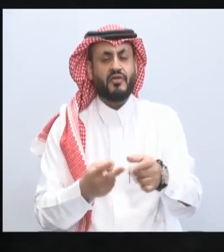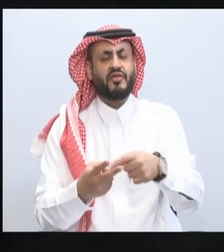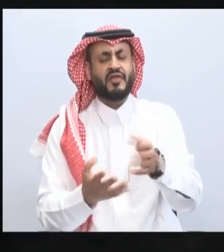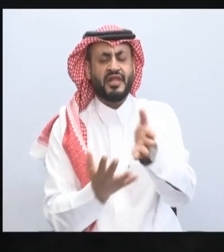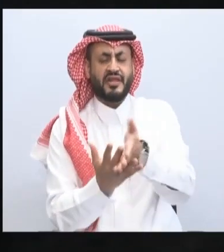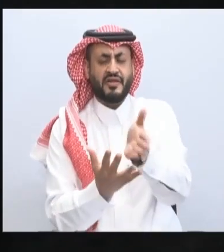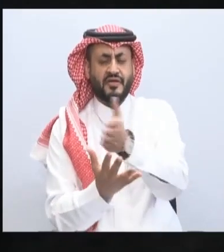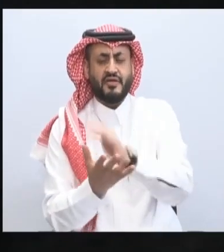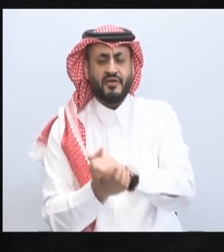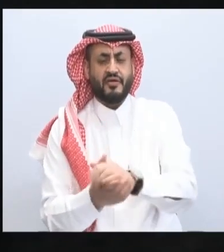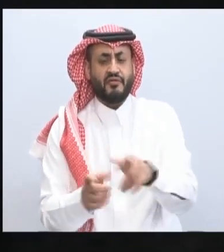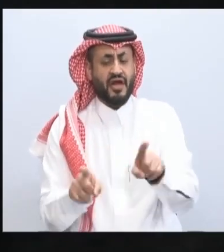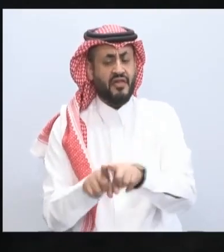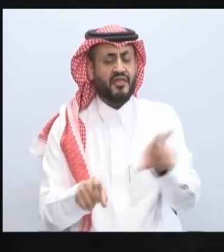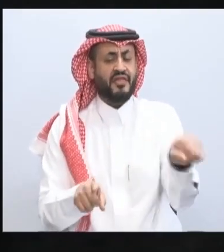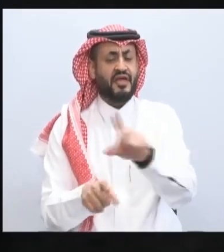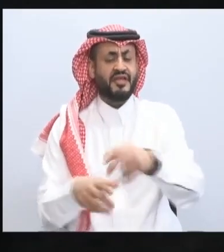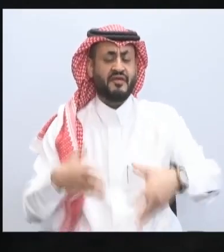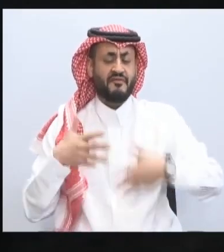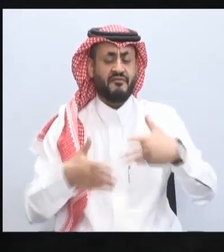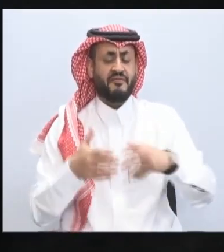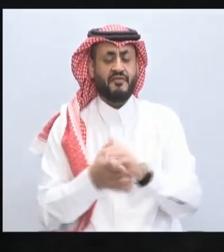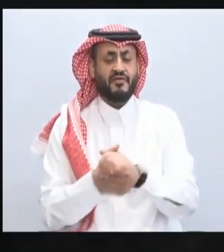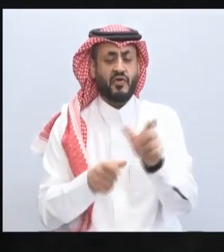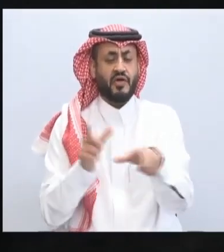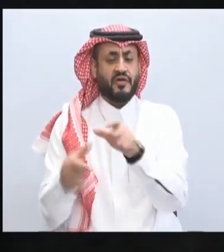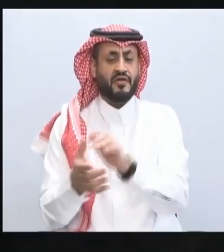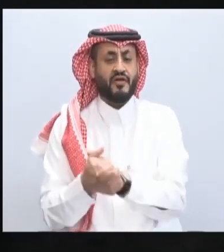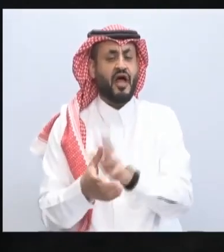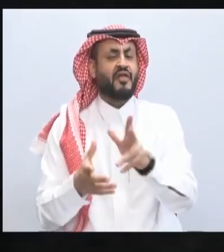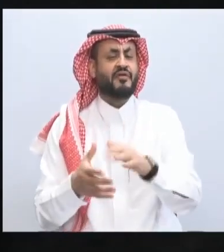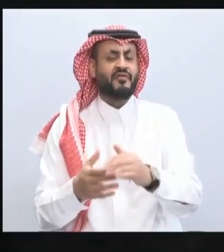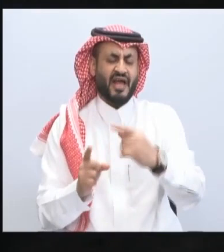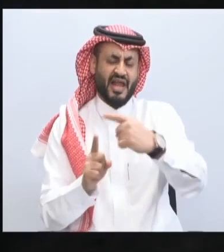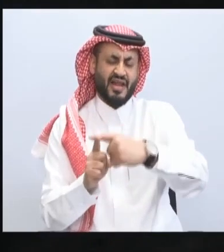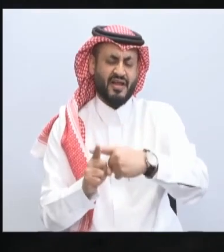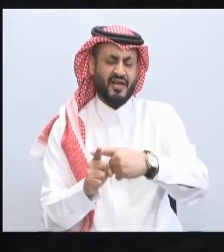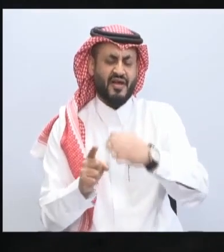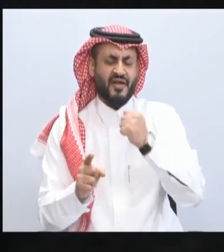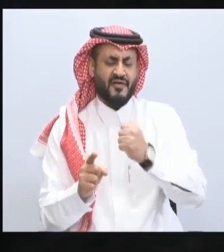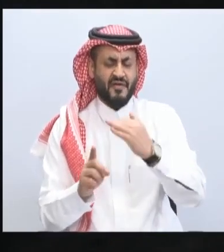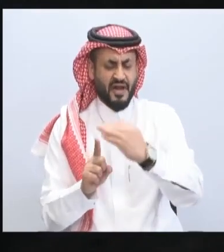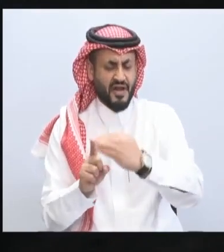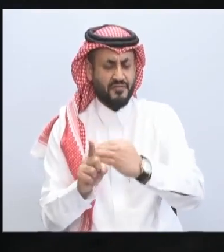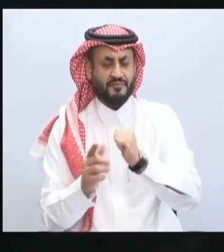or your peers, they feel the same thing. So this makes it less stressful for you.